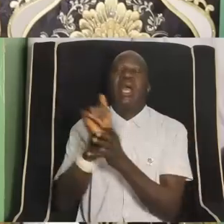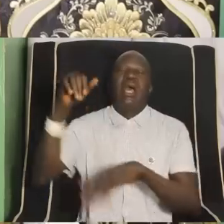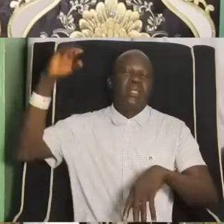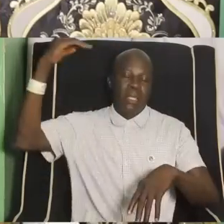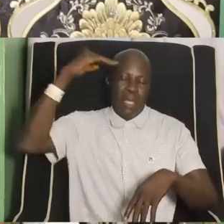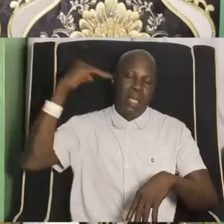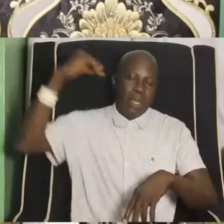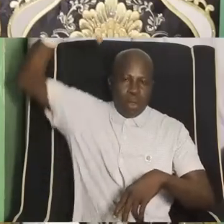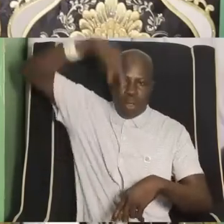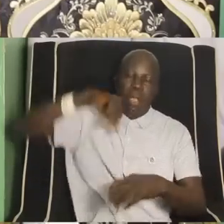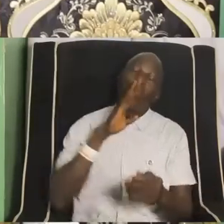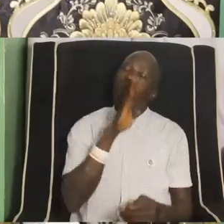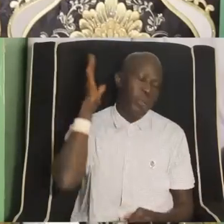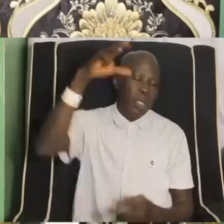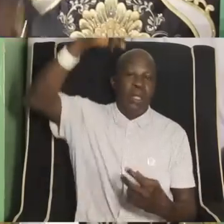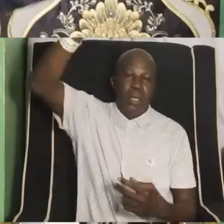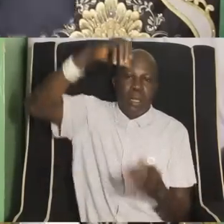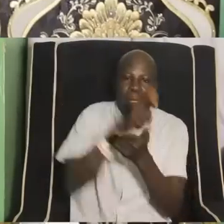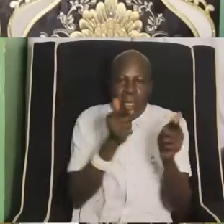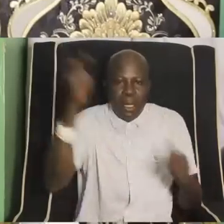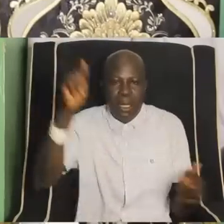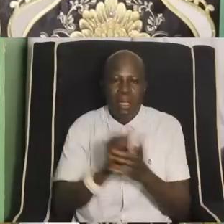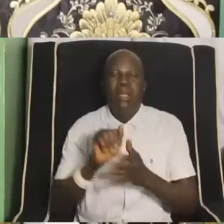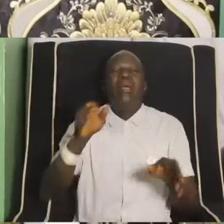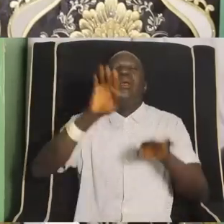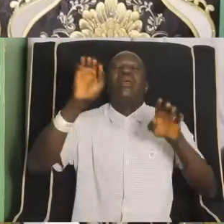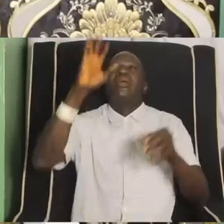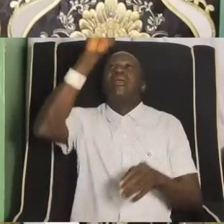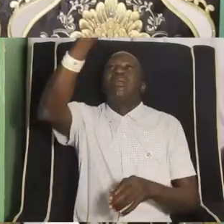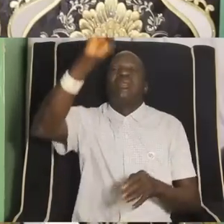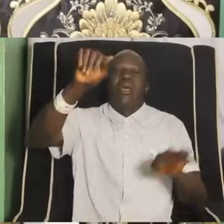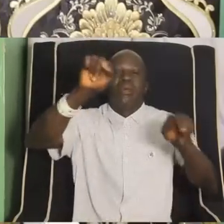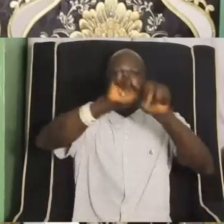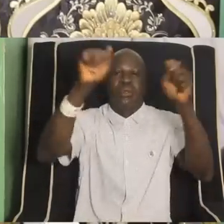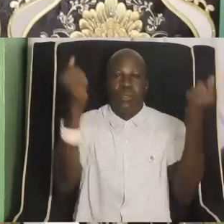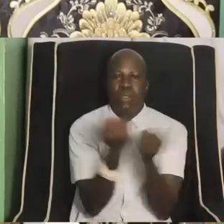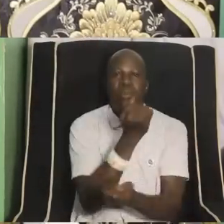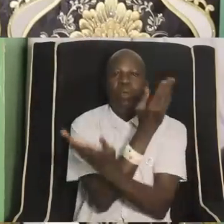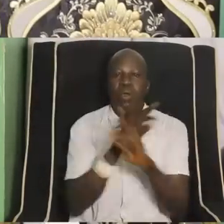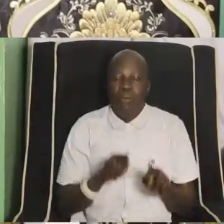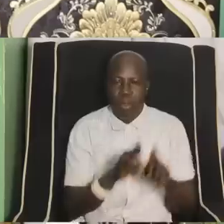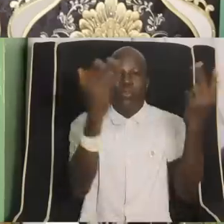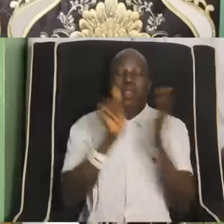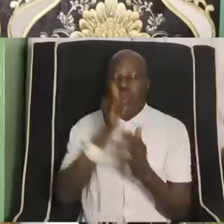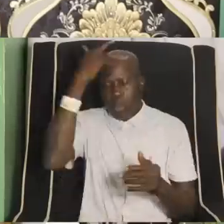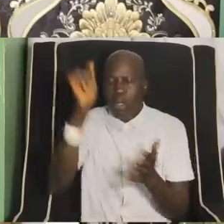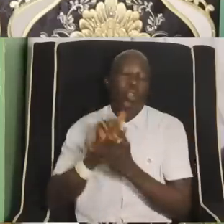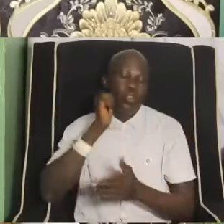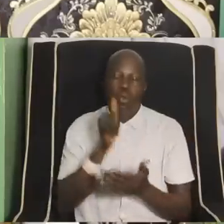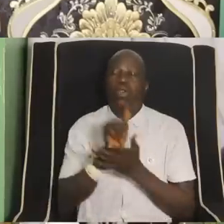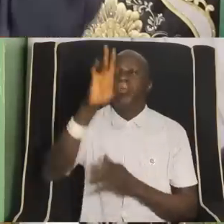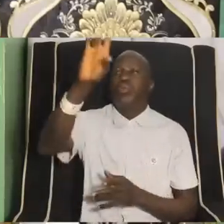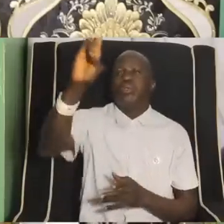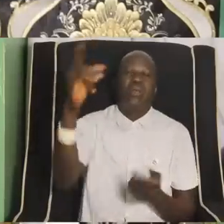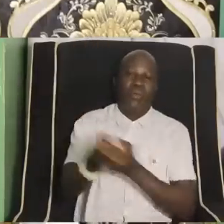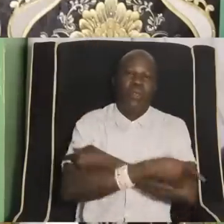ni agbara. Will be great. Apẹrẹ igbagbọ meje la fẹlẹ. Seven symbol of faith will use. Tori pe ọla je ọjọ keje. Because tomorrow is the seventh